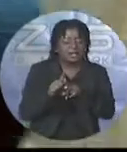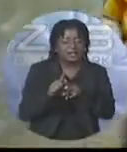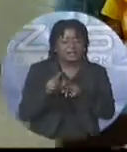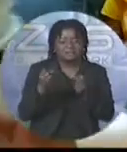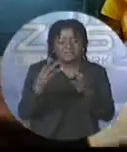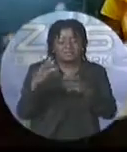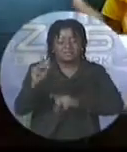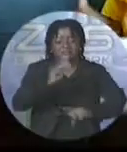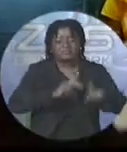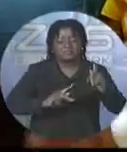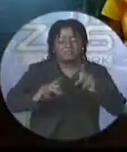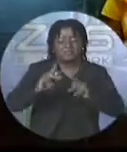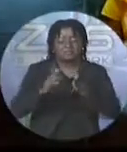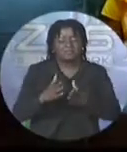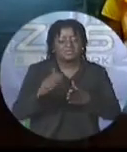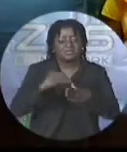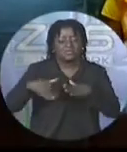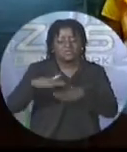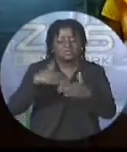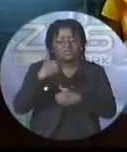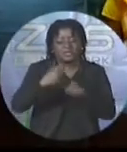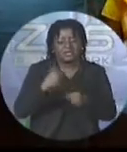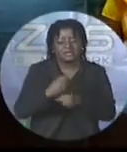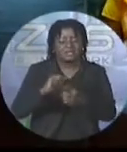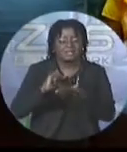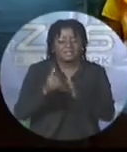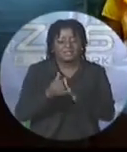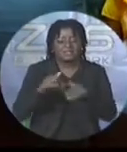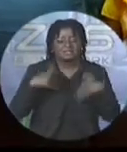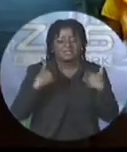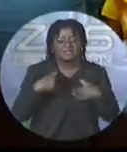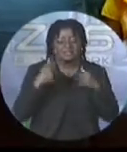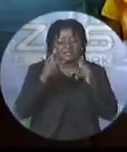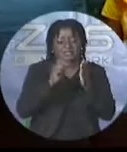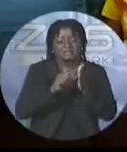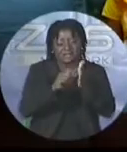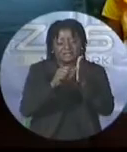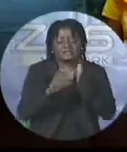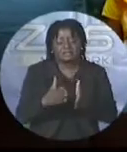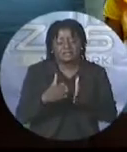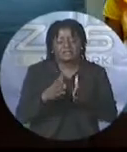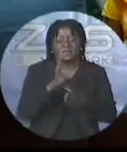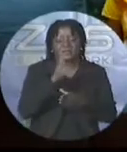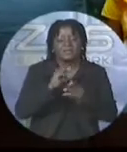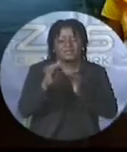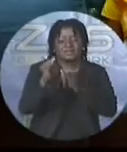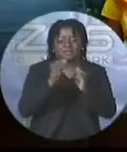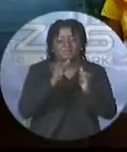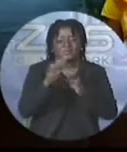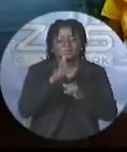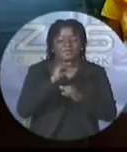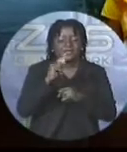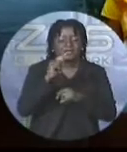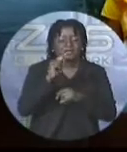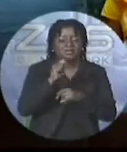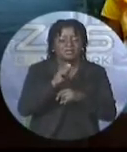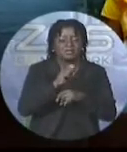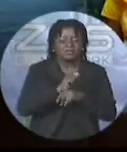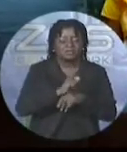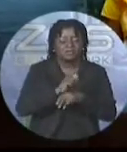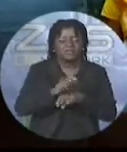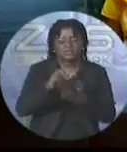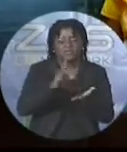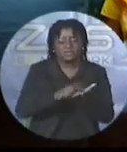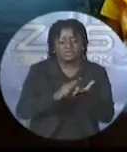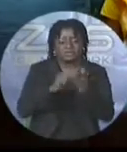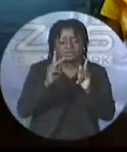years, these young ambassadors from the Bahamas National Children's Choir, being interviewed by Toronto media persons, have given them a slice